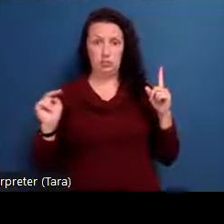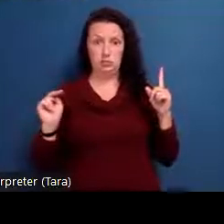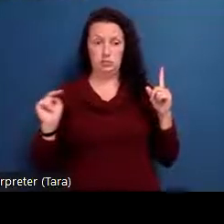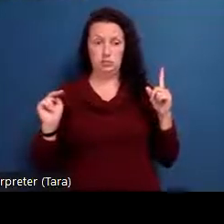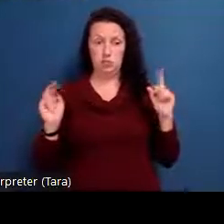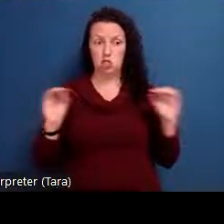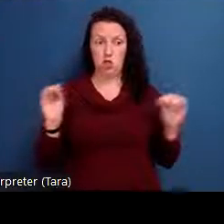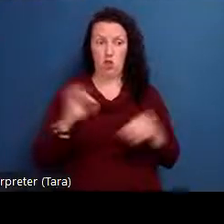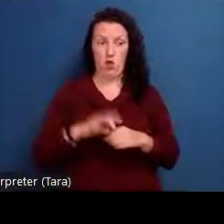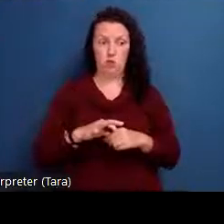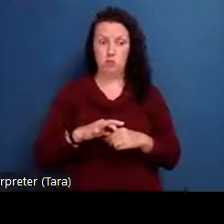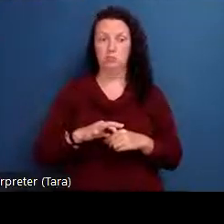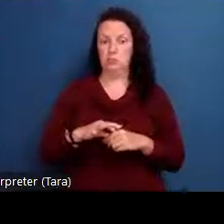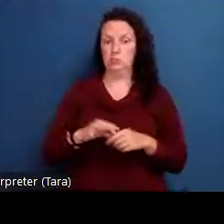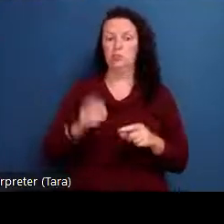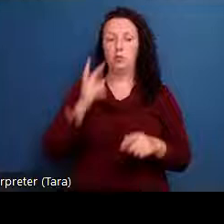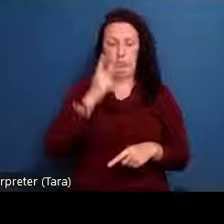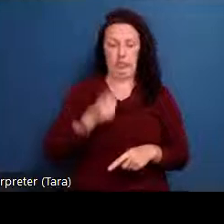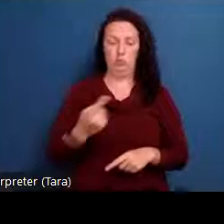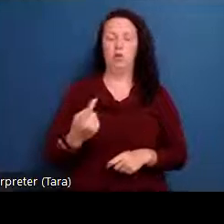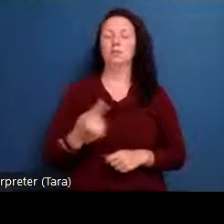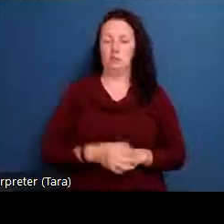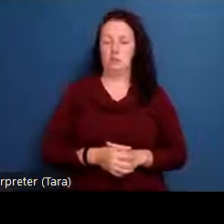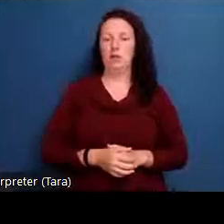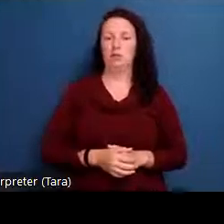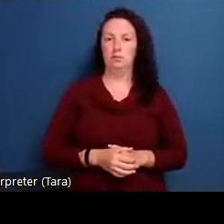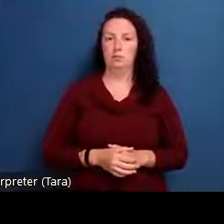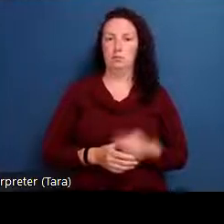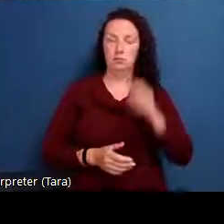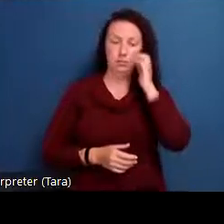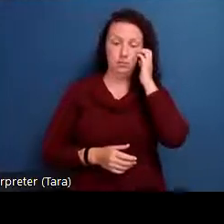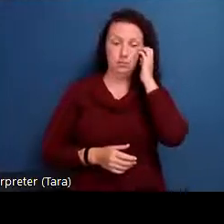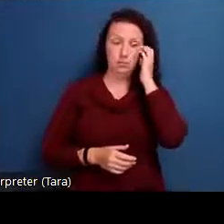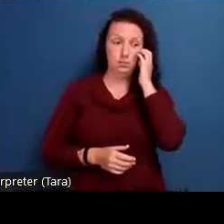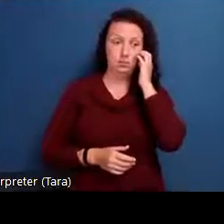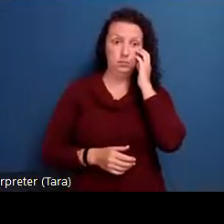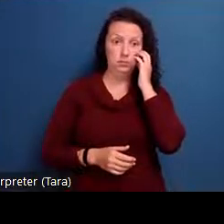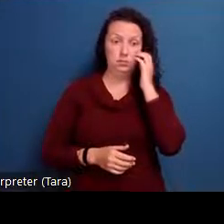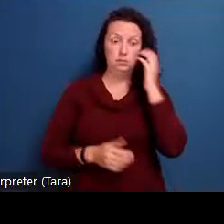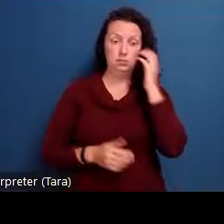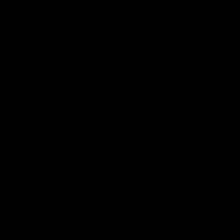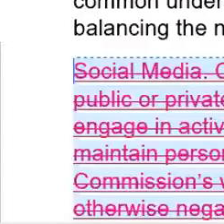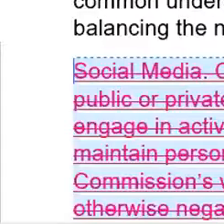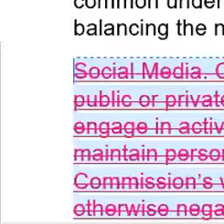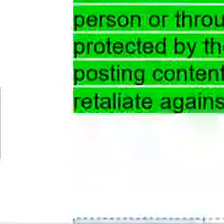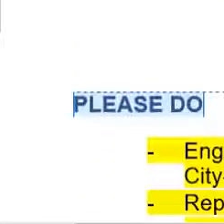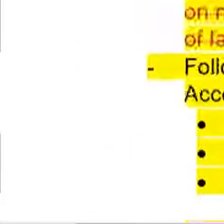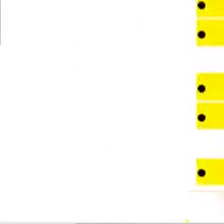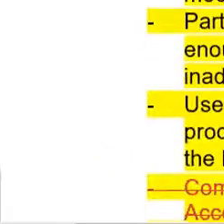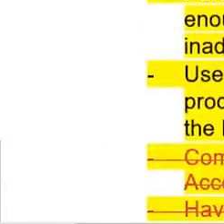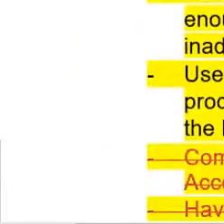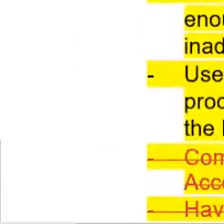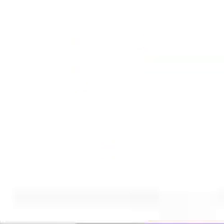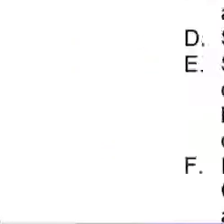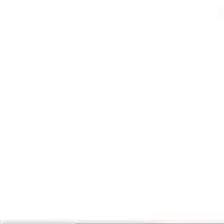Okay, I see one abstention. So just to share the screen of the table that we use for this, it's all the way